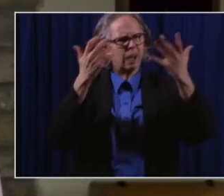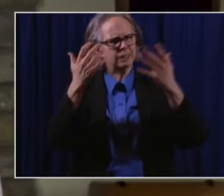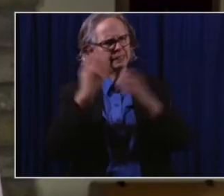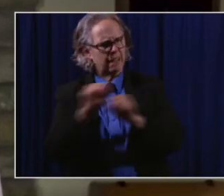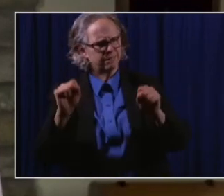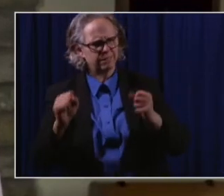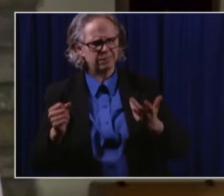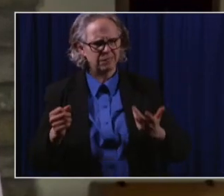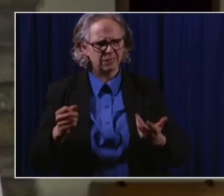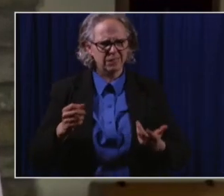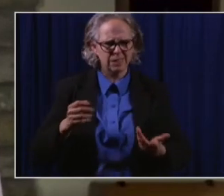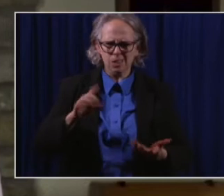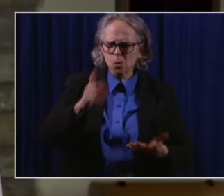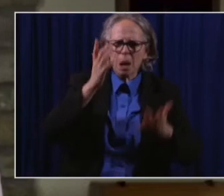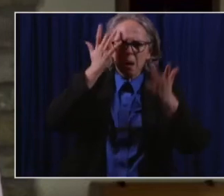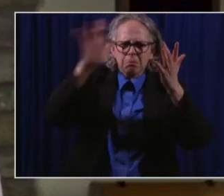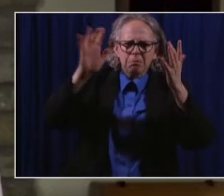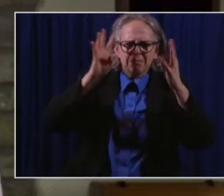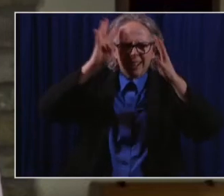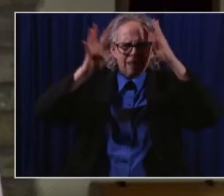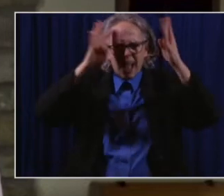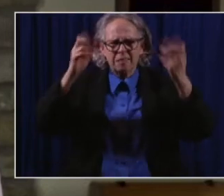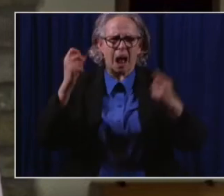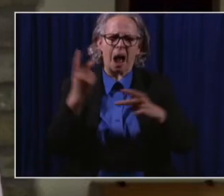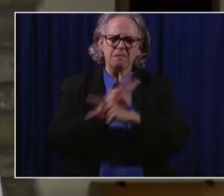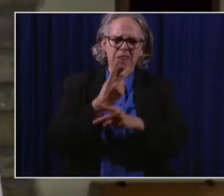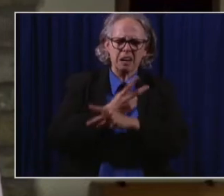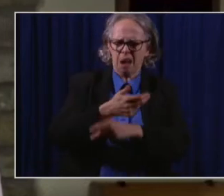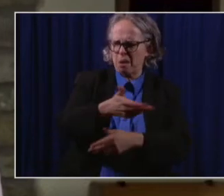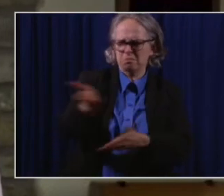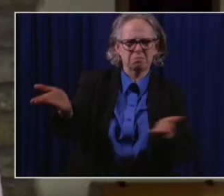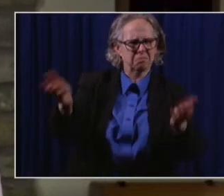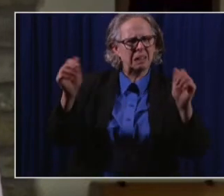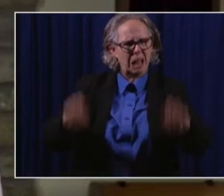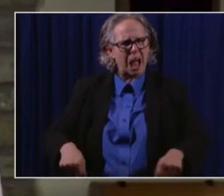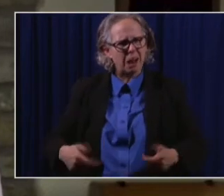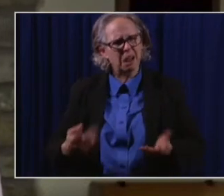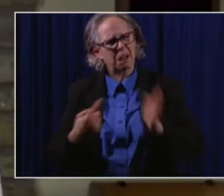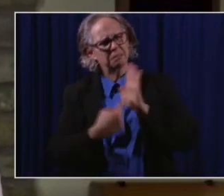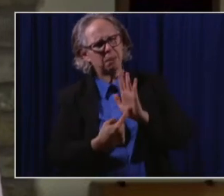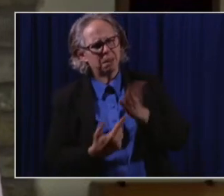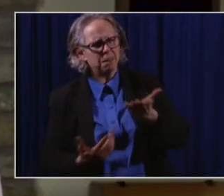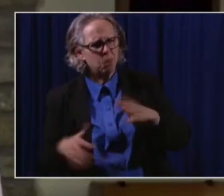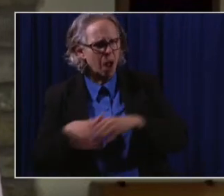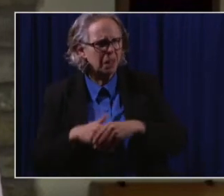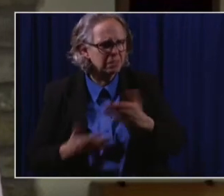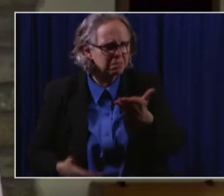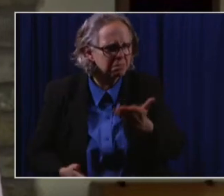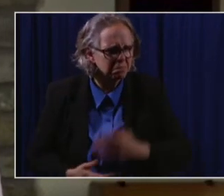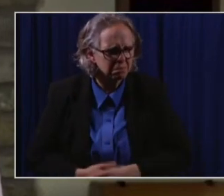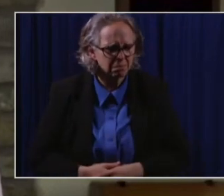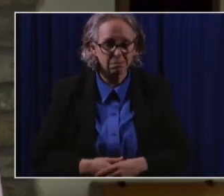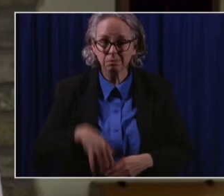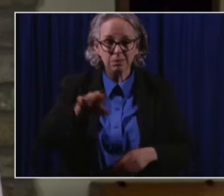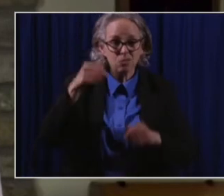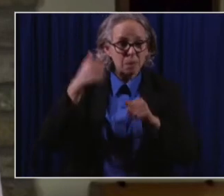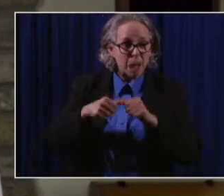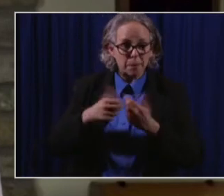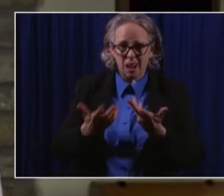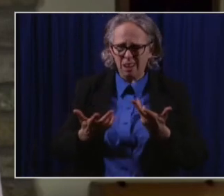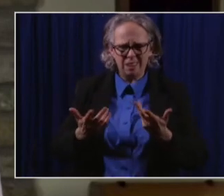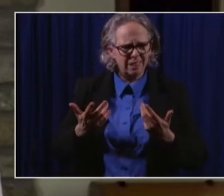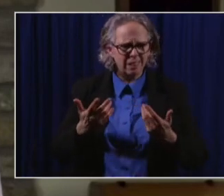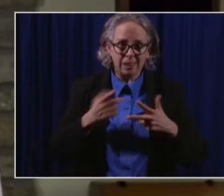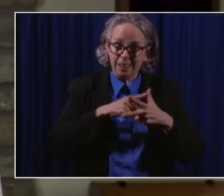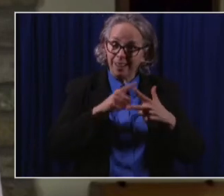They can figure out how to do about anything. And we know, if we keep in mind the 4 or 5 basic principles of